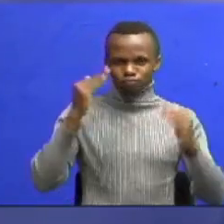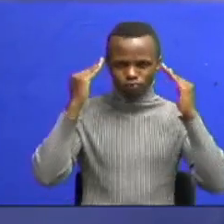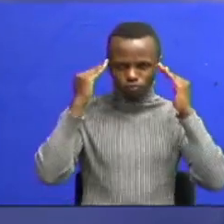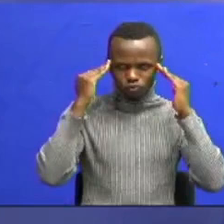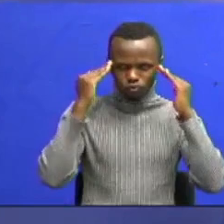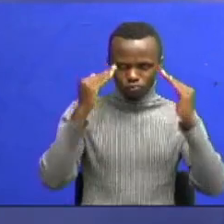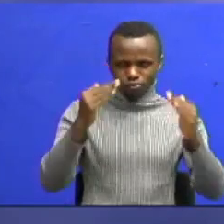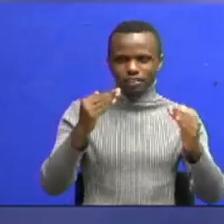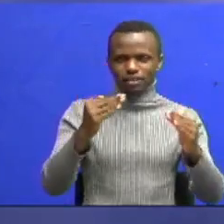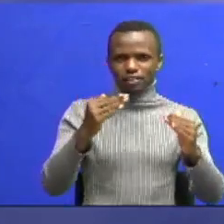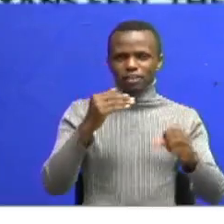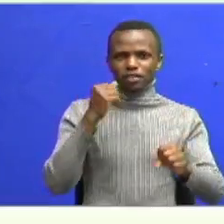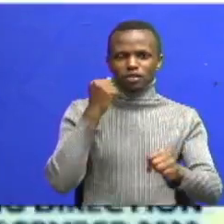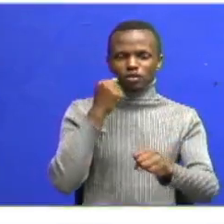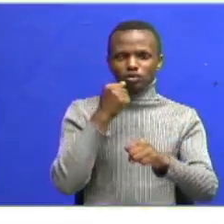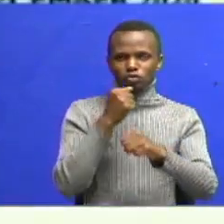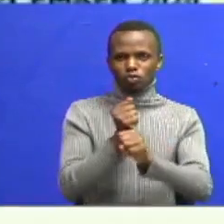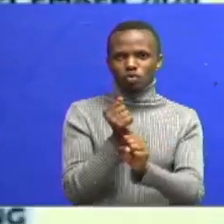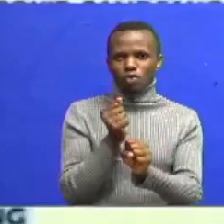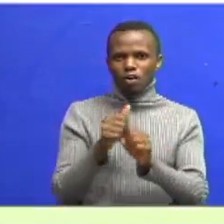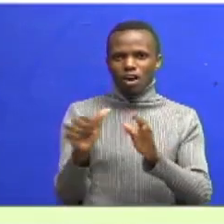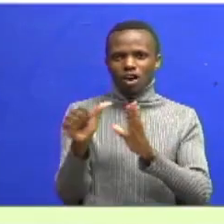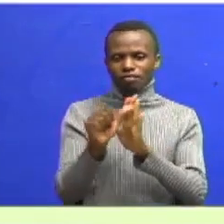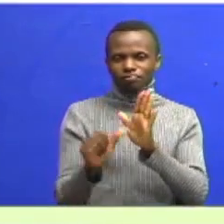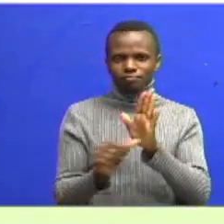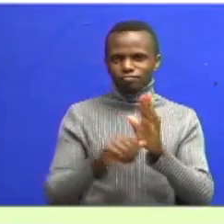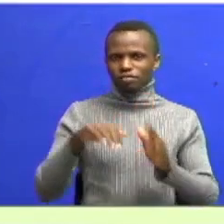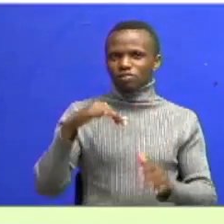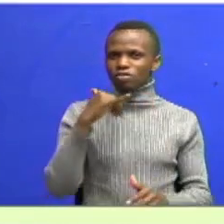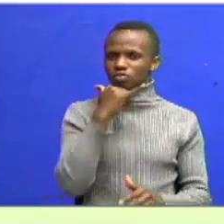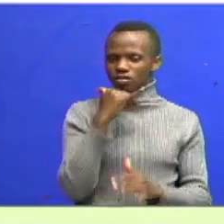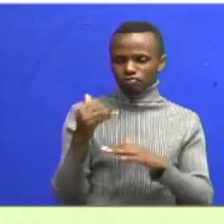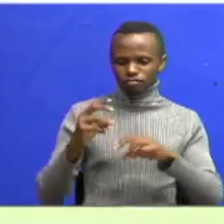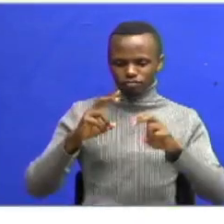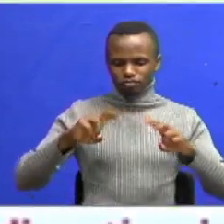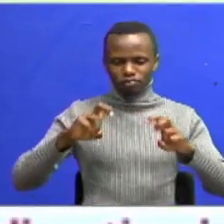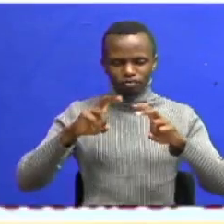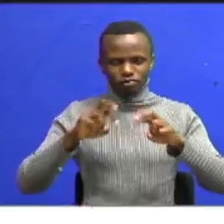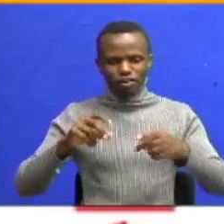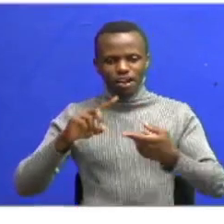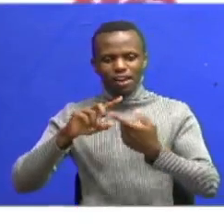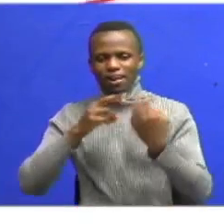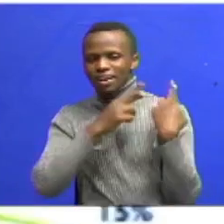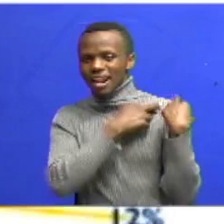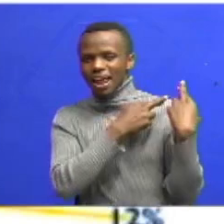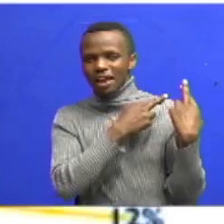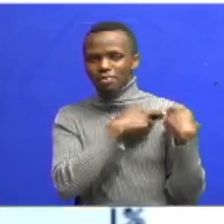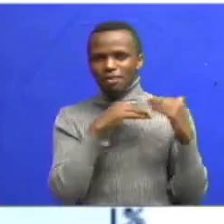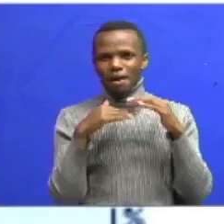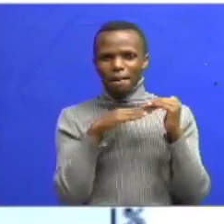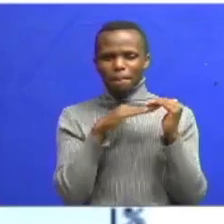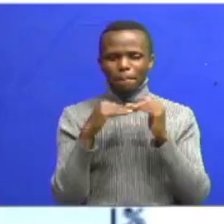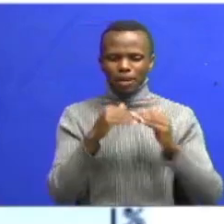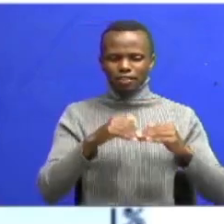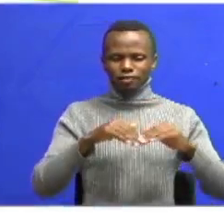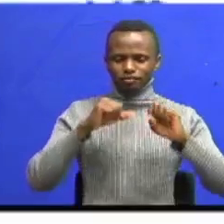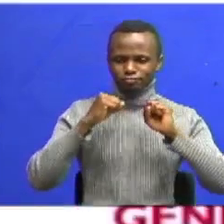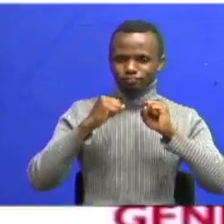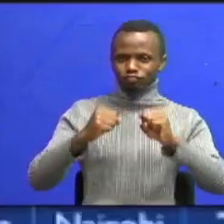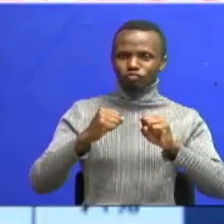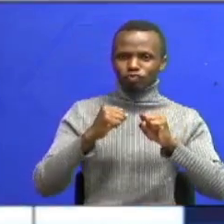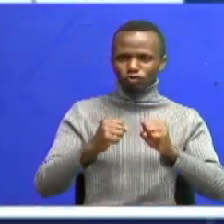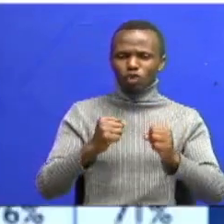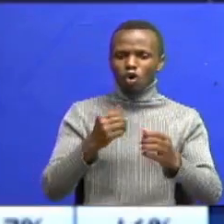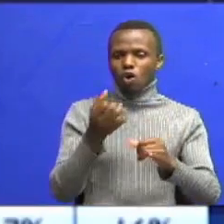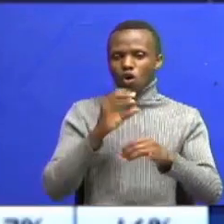of genocide? A key aspect in research is a tool called reliability that measures the consistency or inaccuracy